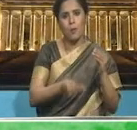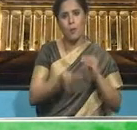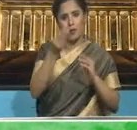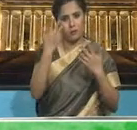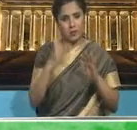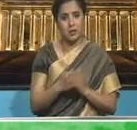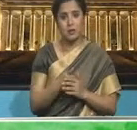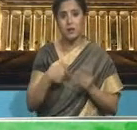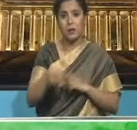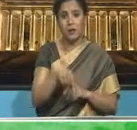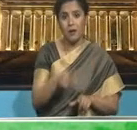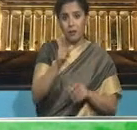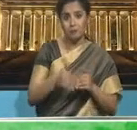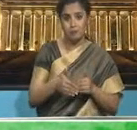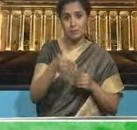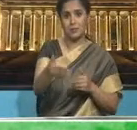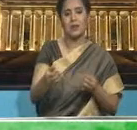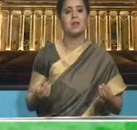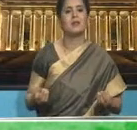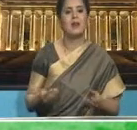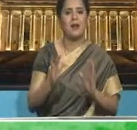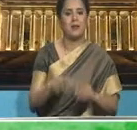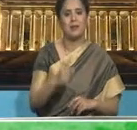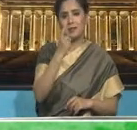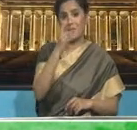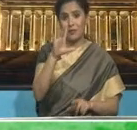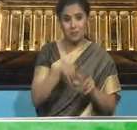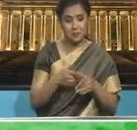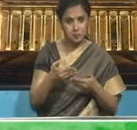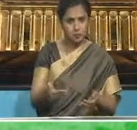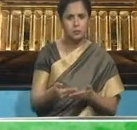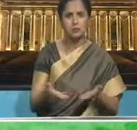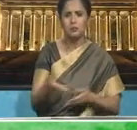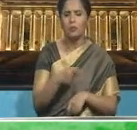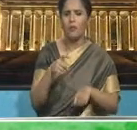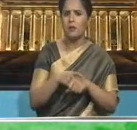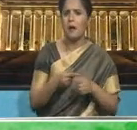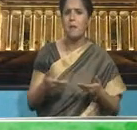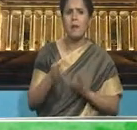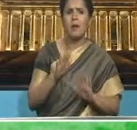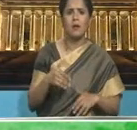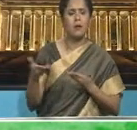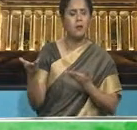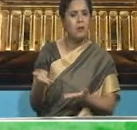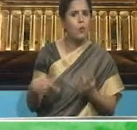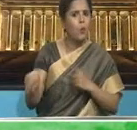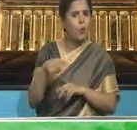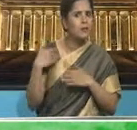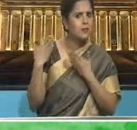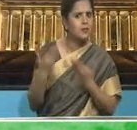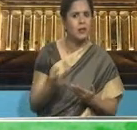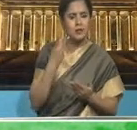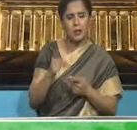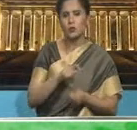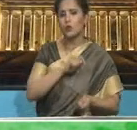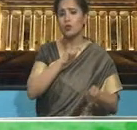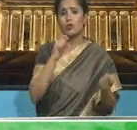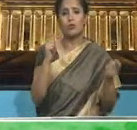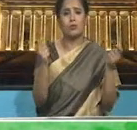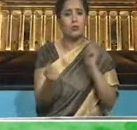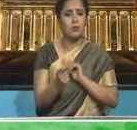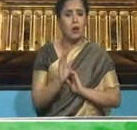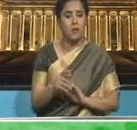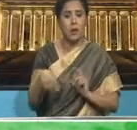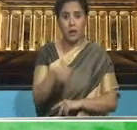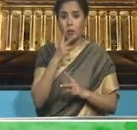and another year commences. It has been a time of unprecedented change. With